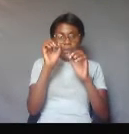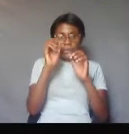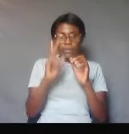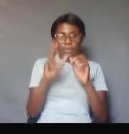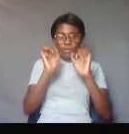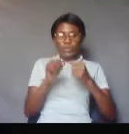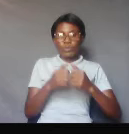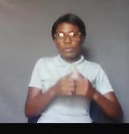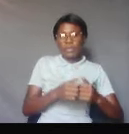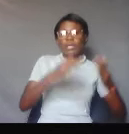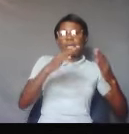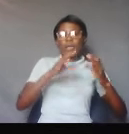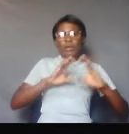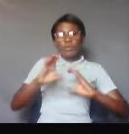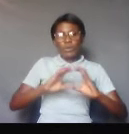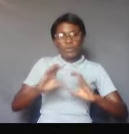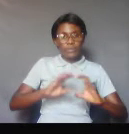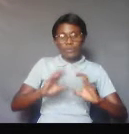has been understanding